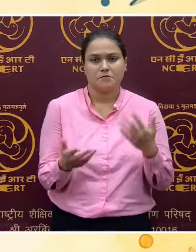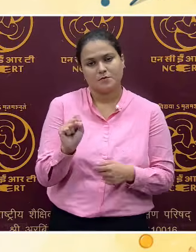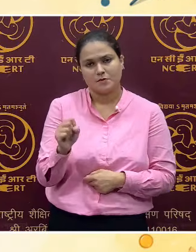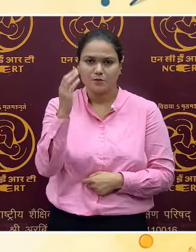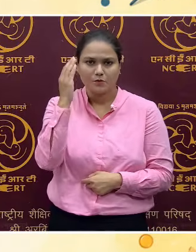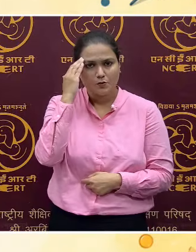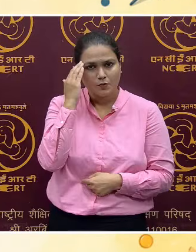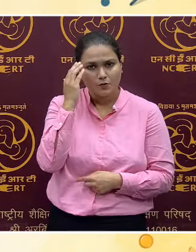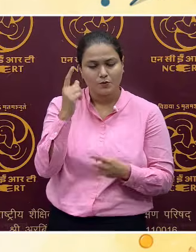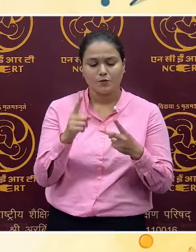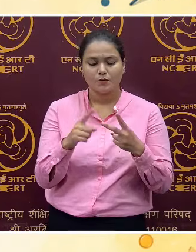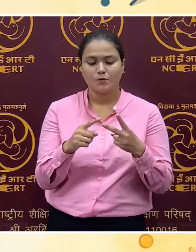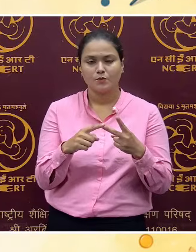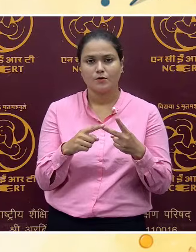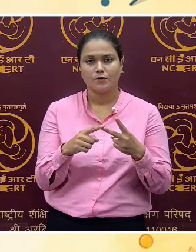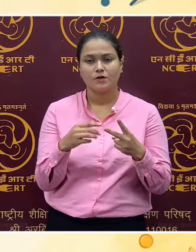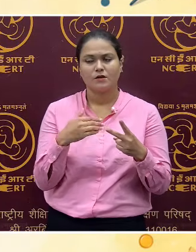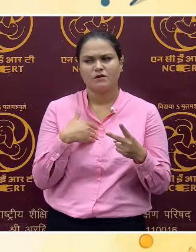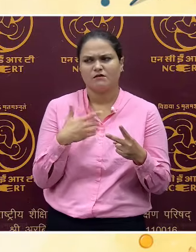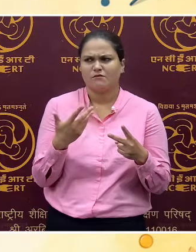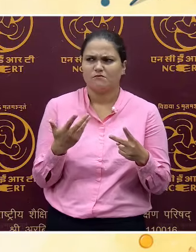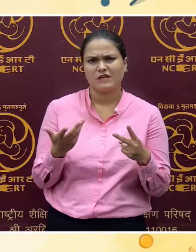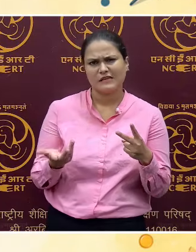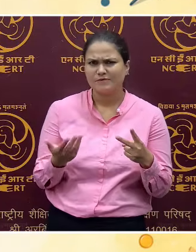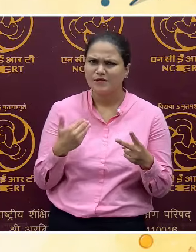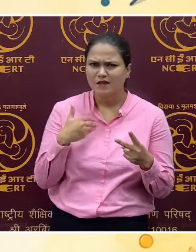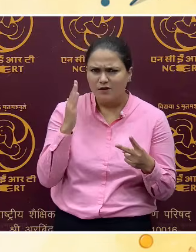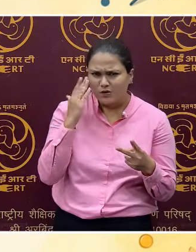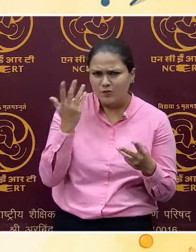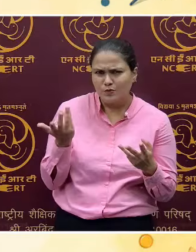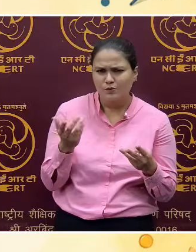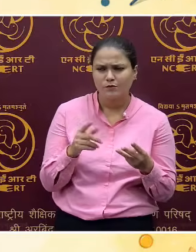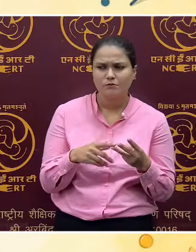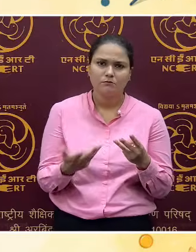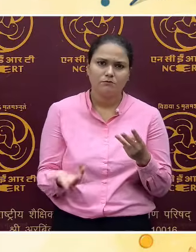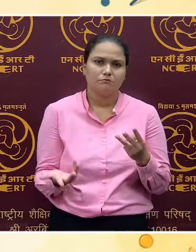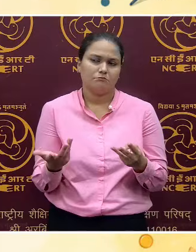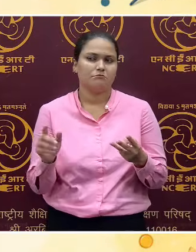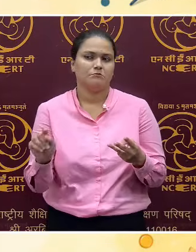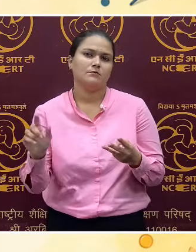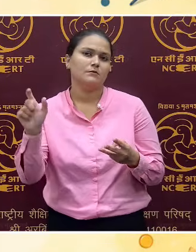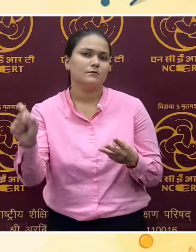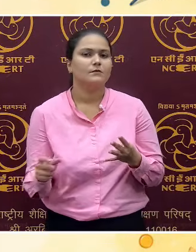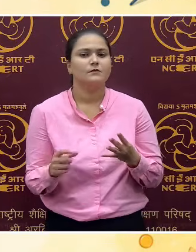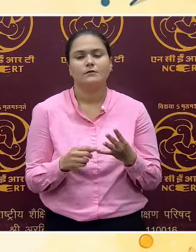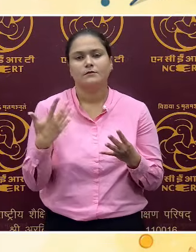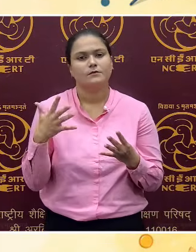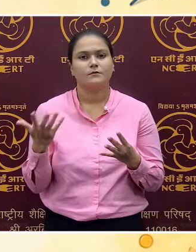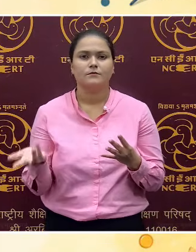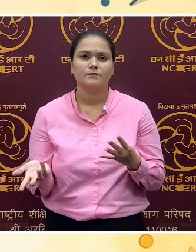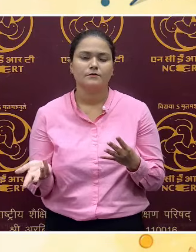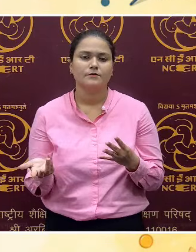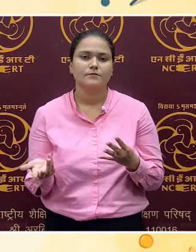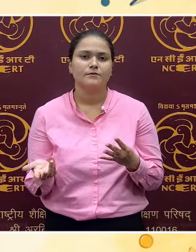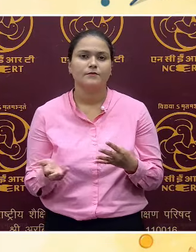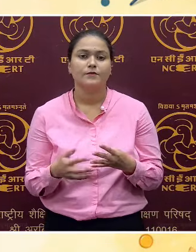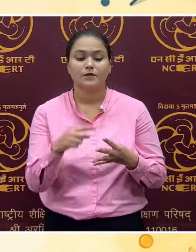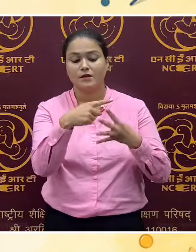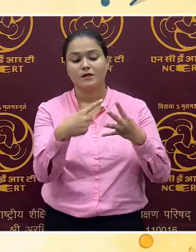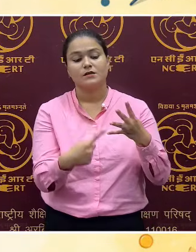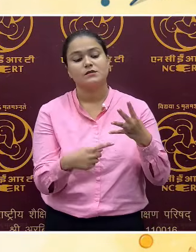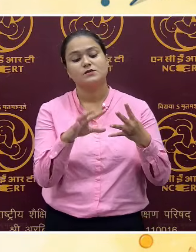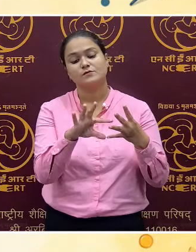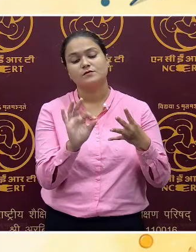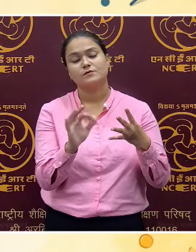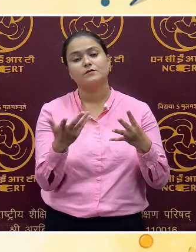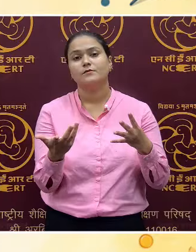she is known to me, I am known to her, she does not know me. So,